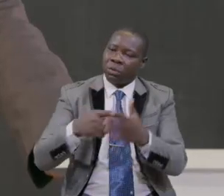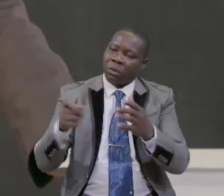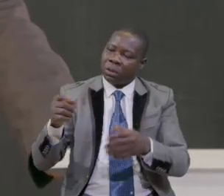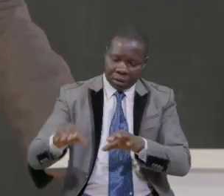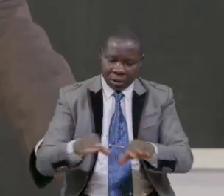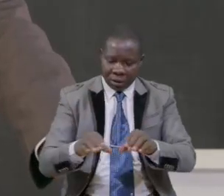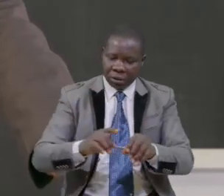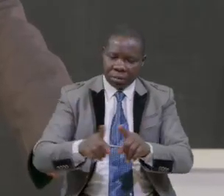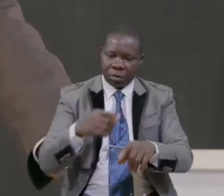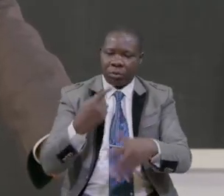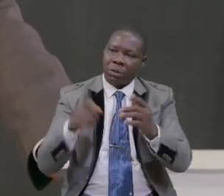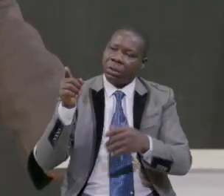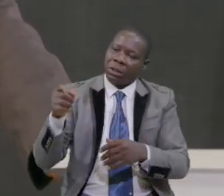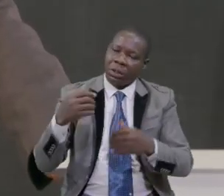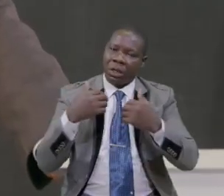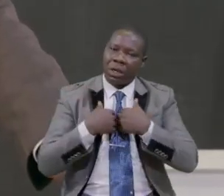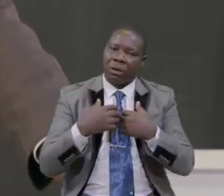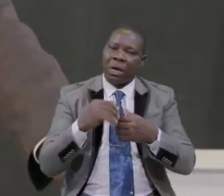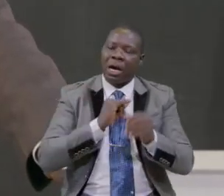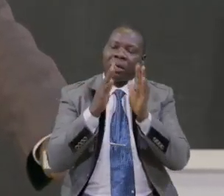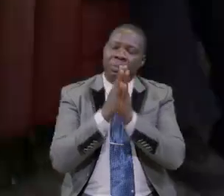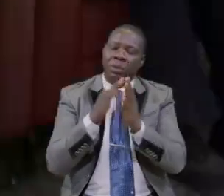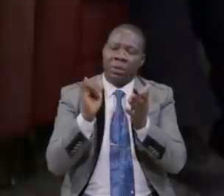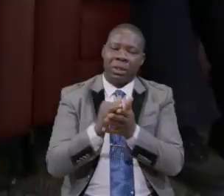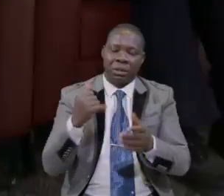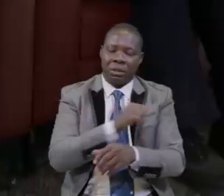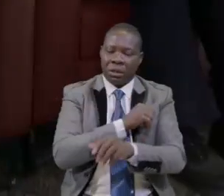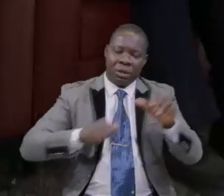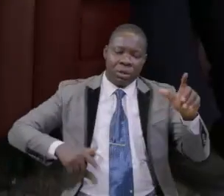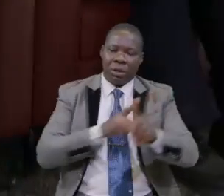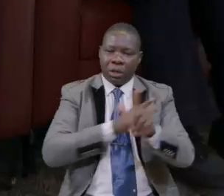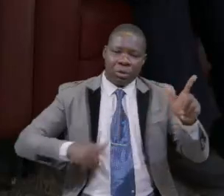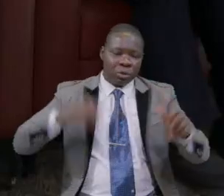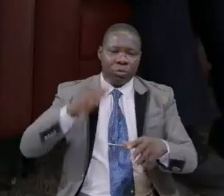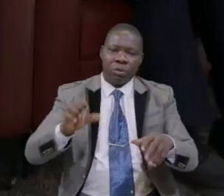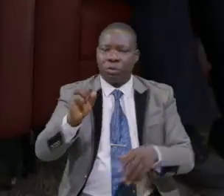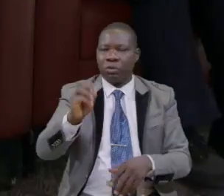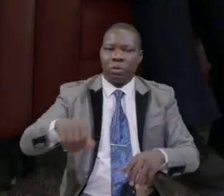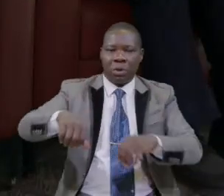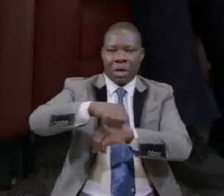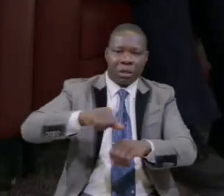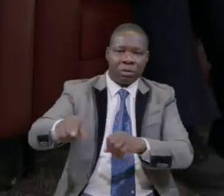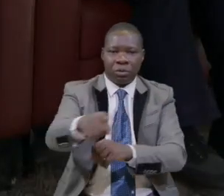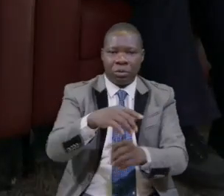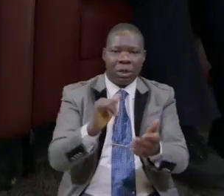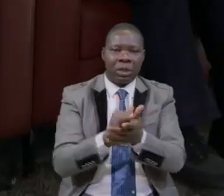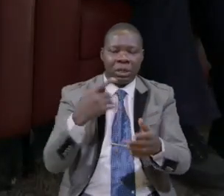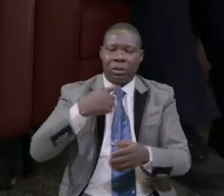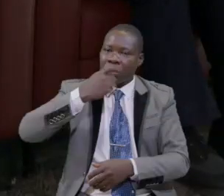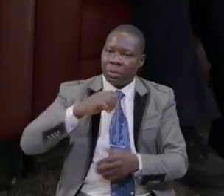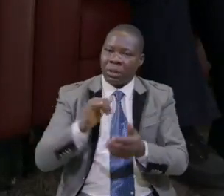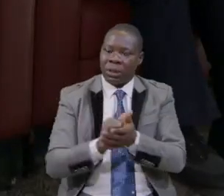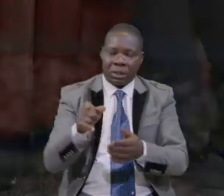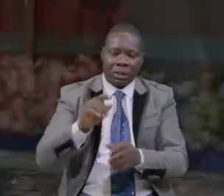pray the Lord will so anoint you. That the mandate he has given you, the ministry he